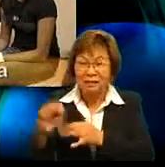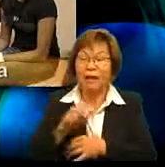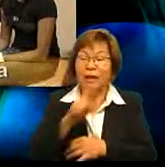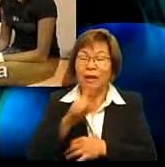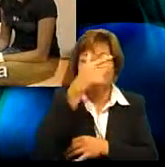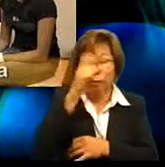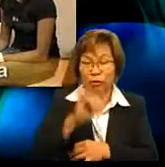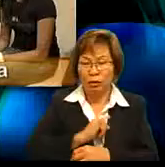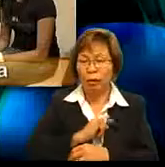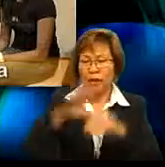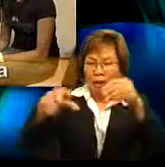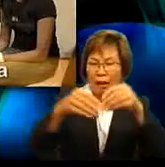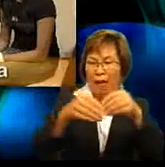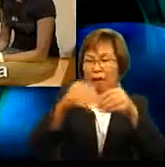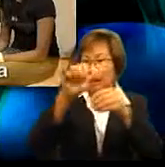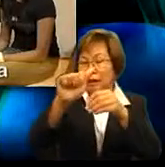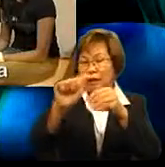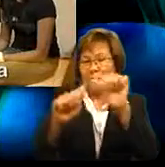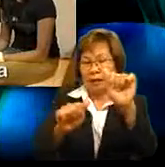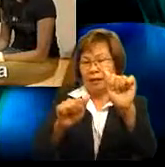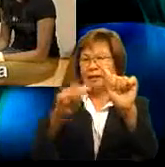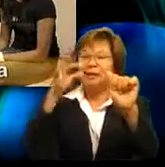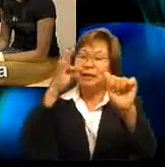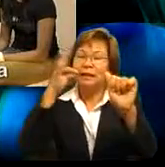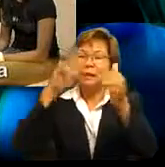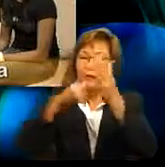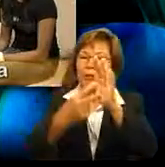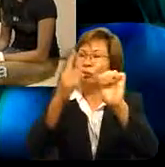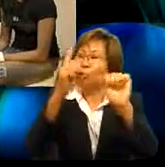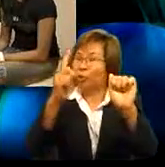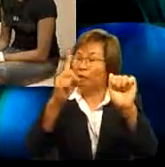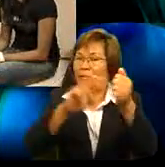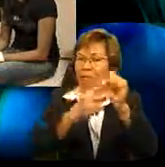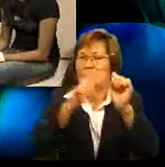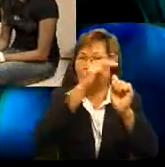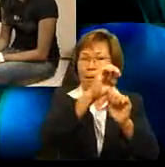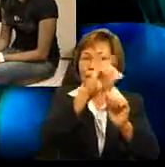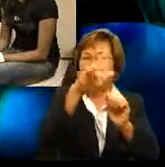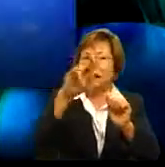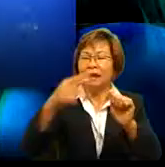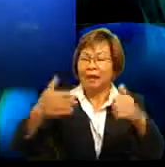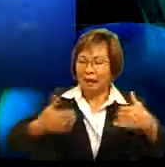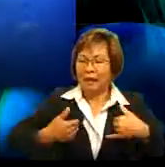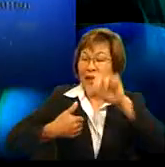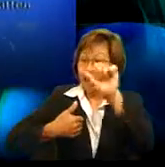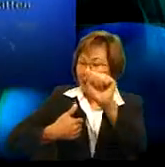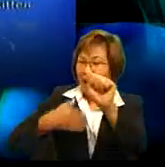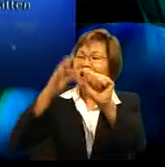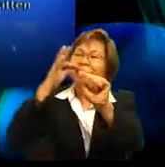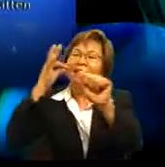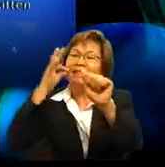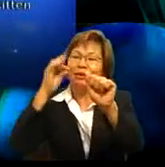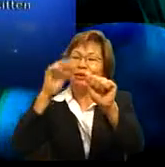because when I add the article a in front of the word kitten, it means one. So, Mailing has a kitten.